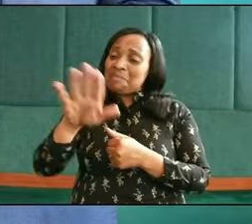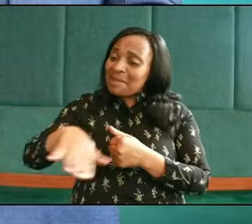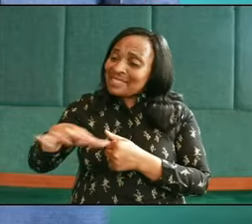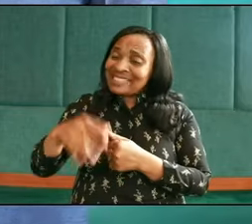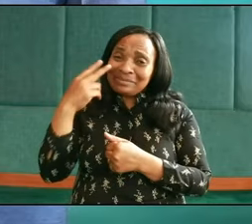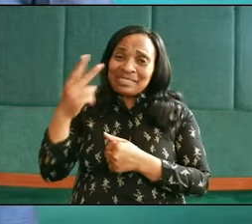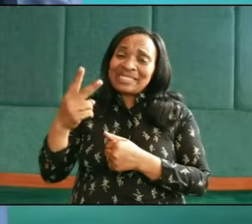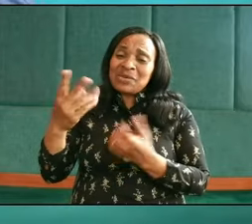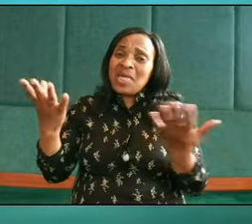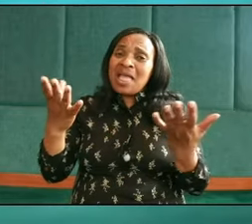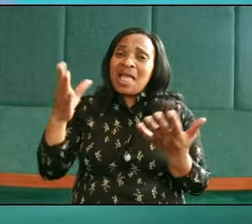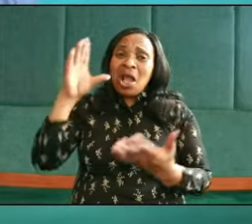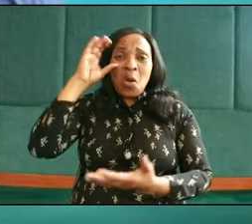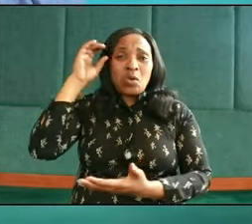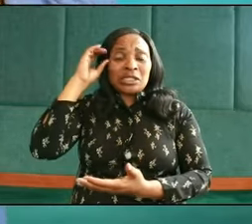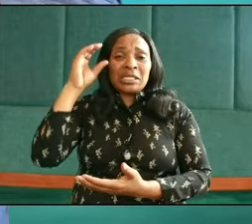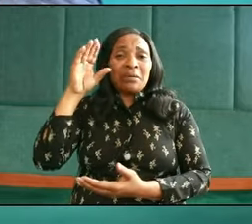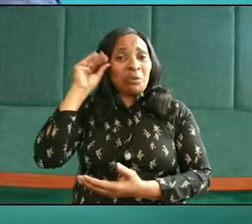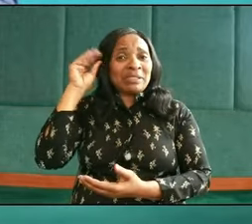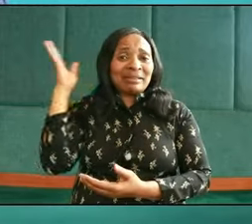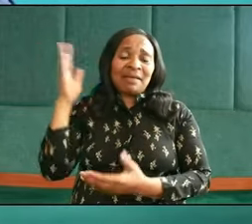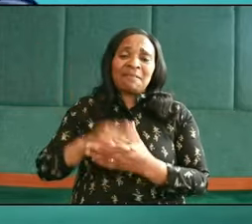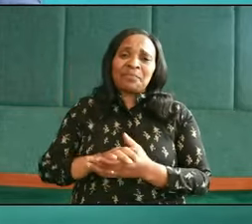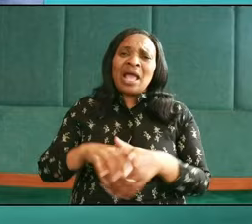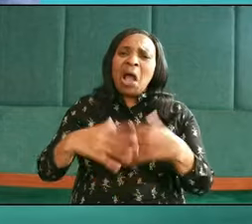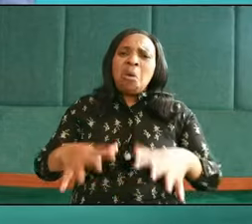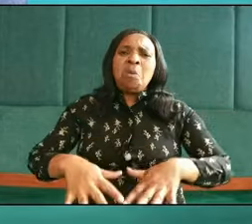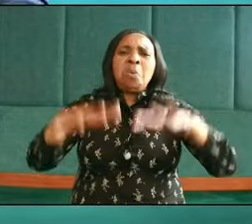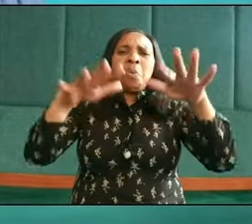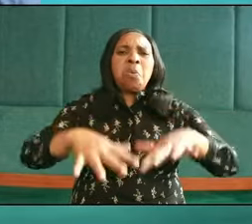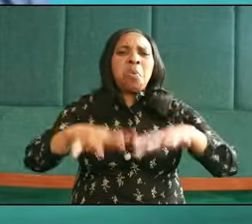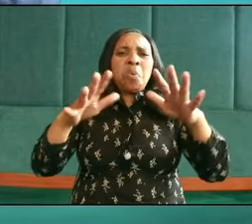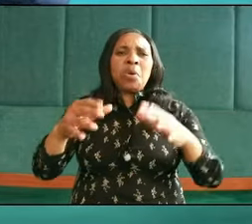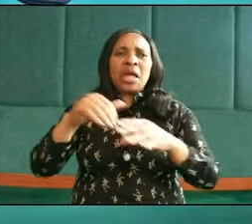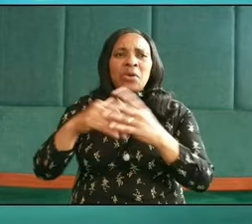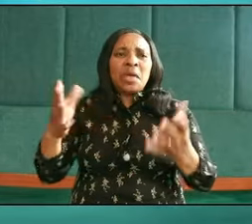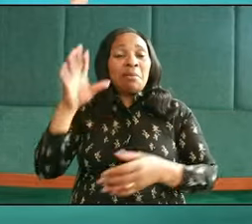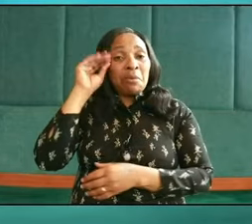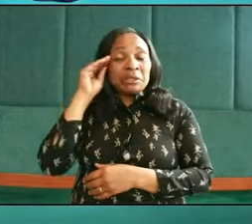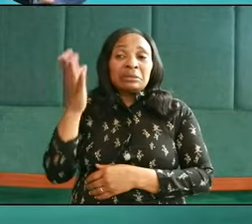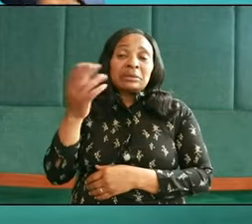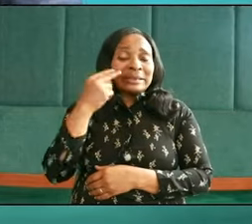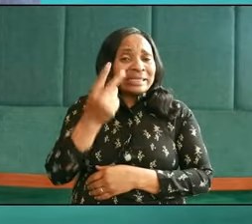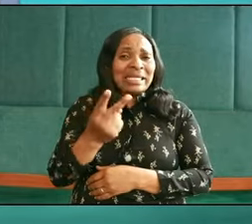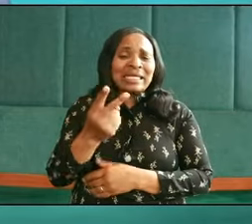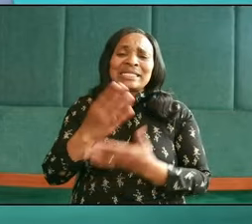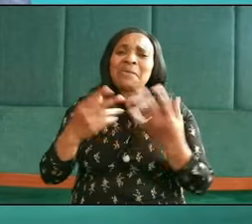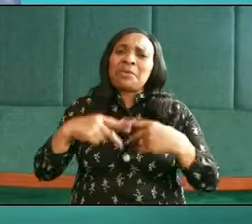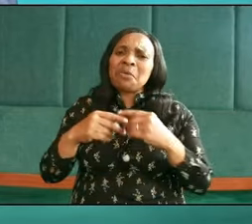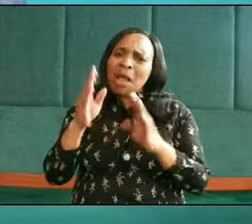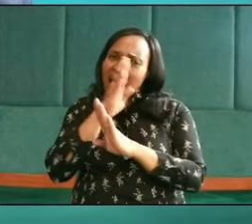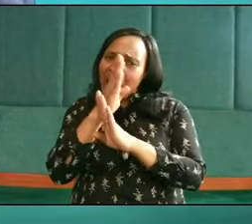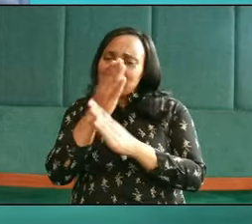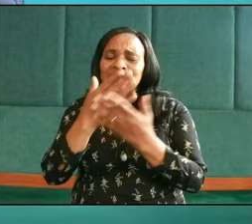the coast, how the floods were raging in coast. And you would see some people hidden somewhere.